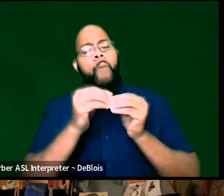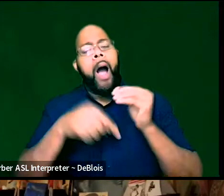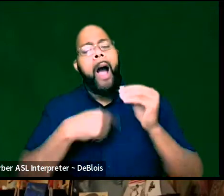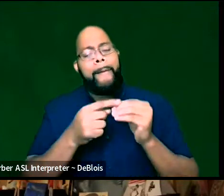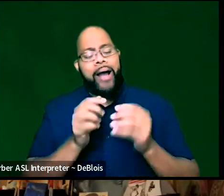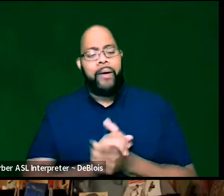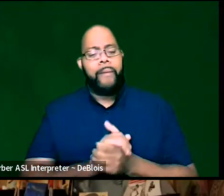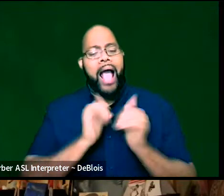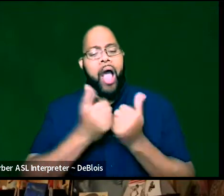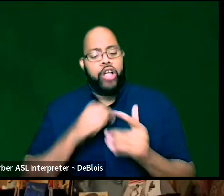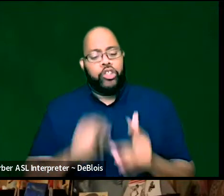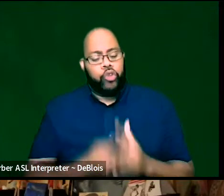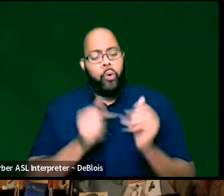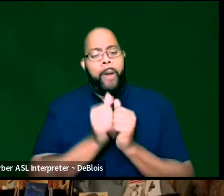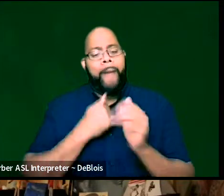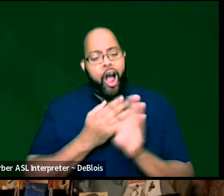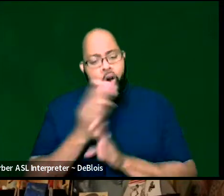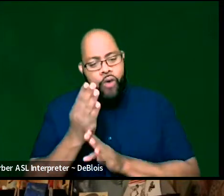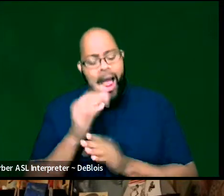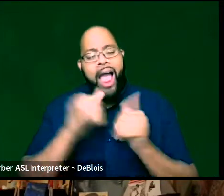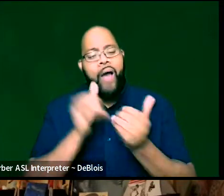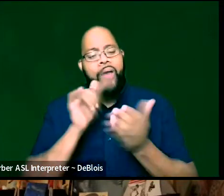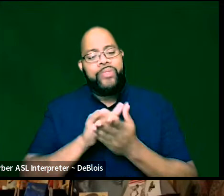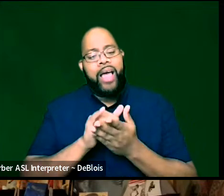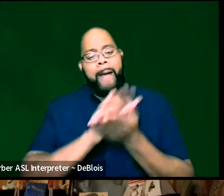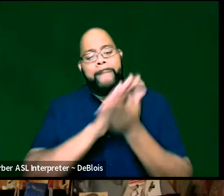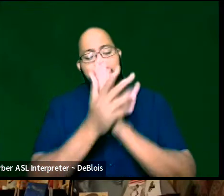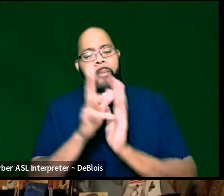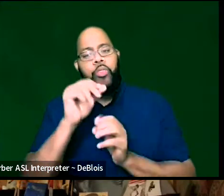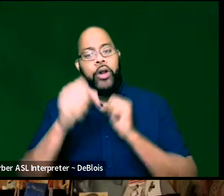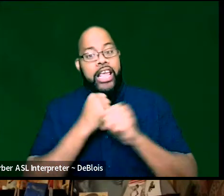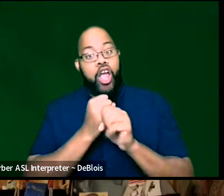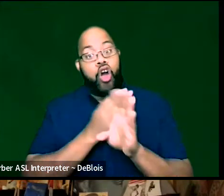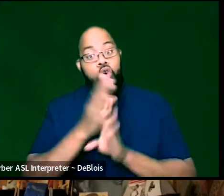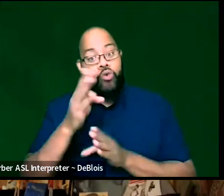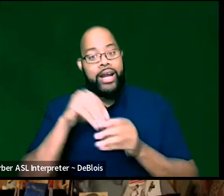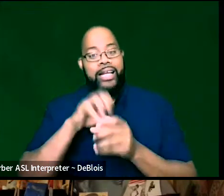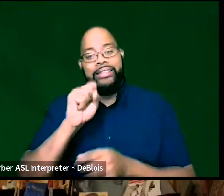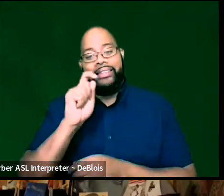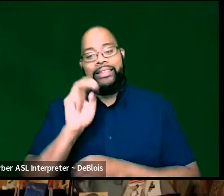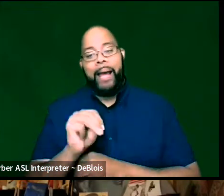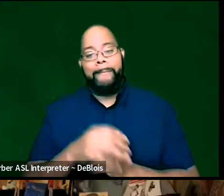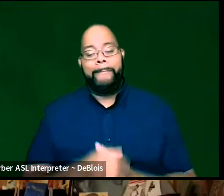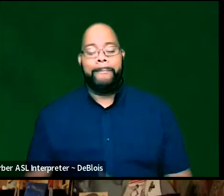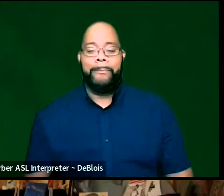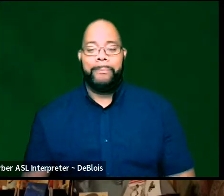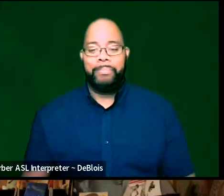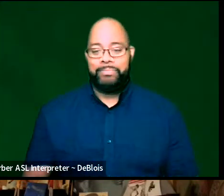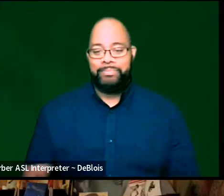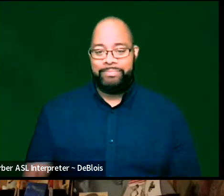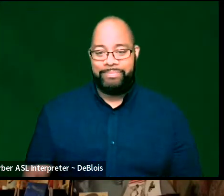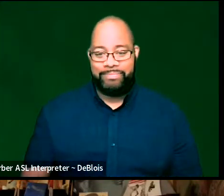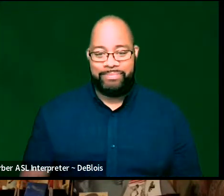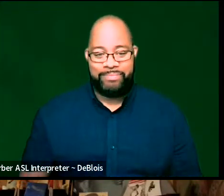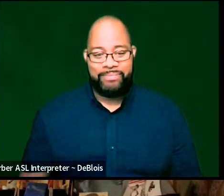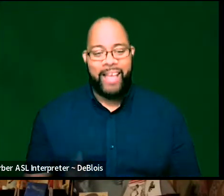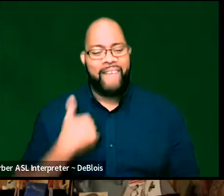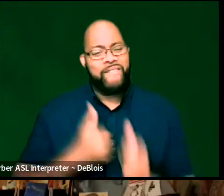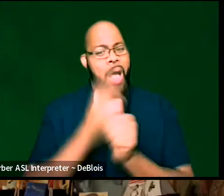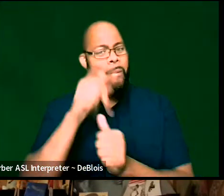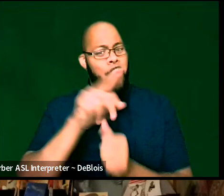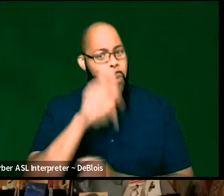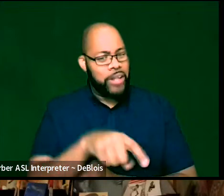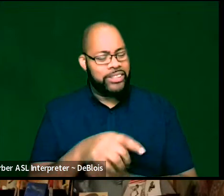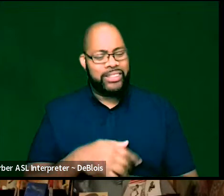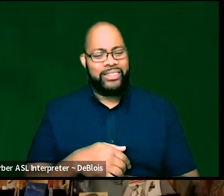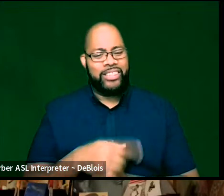about how I started with my career and how that turned into a 30-year career in STEM. So I have a follow-up question,